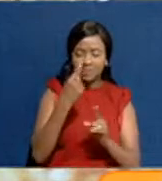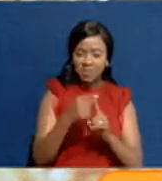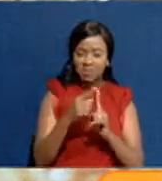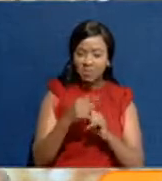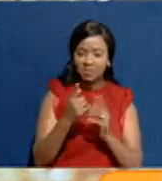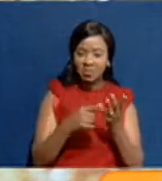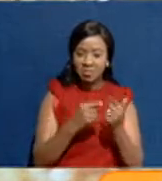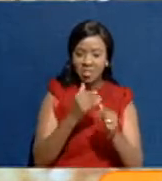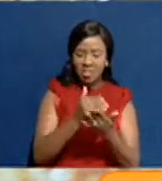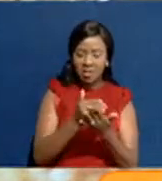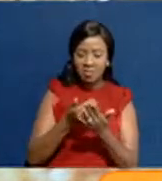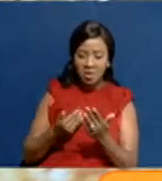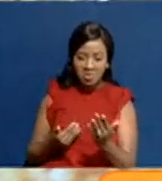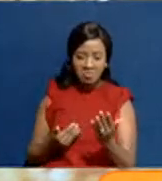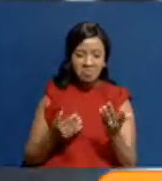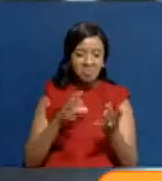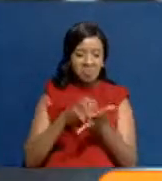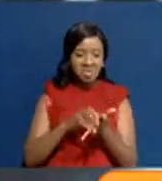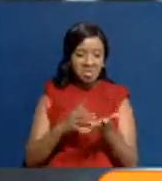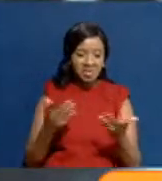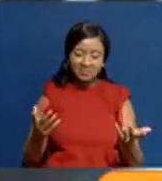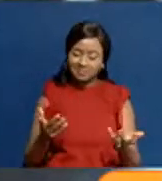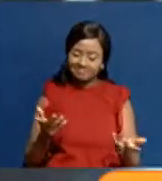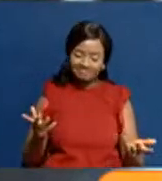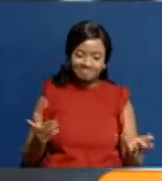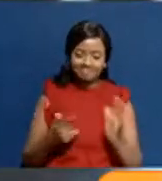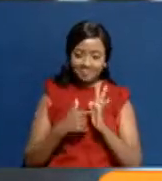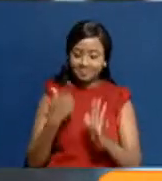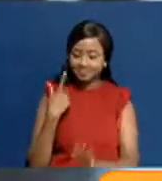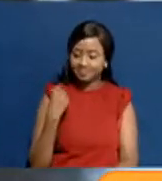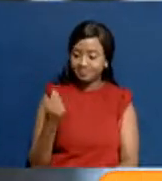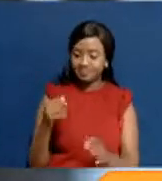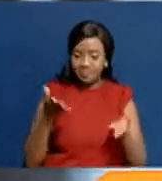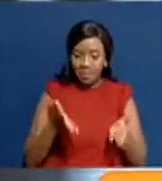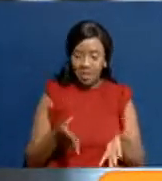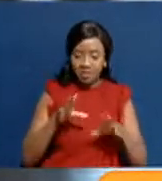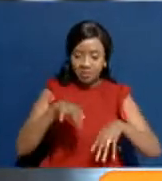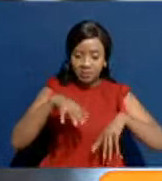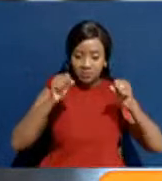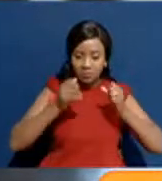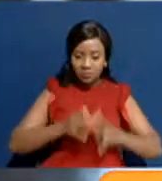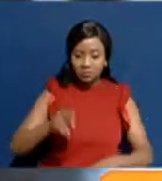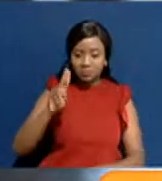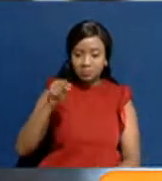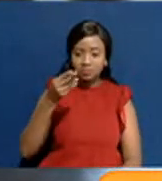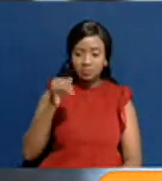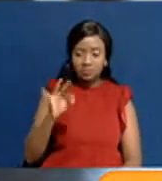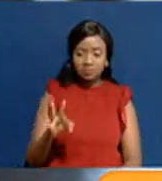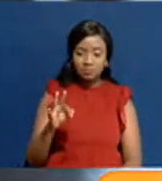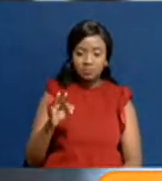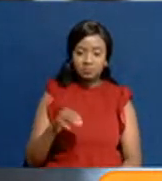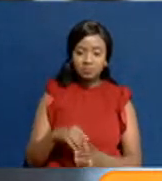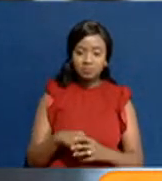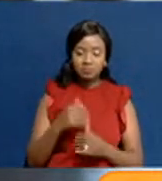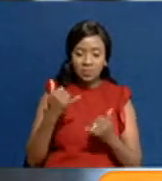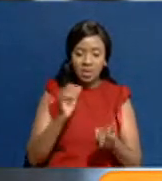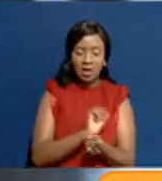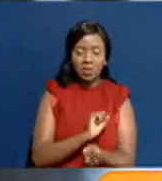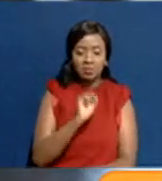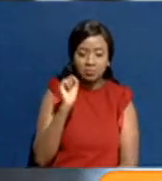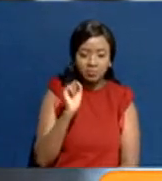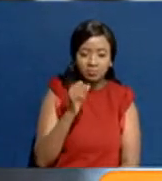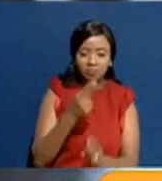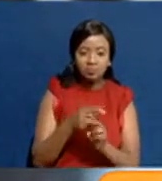In fact, just recently we saw the current chairperson of the NHIF, former CS Kamau, of course, being set free now.